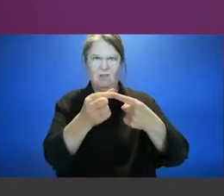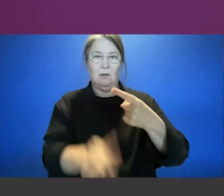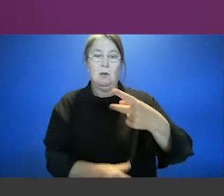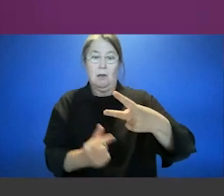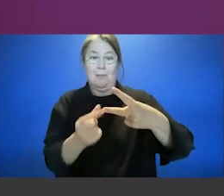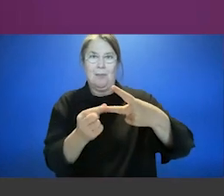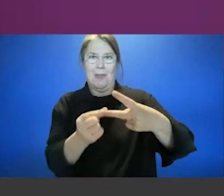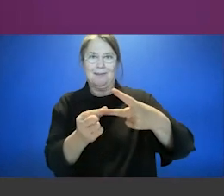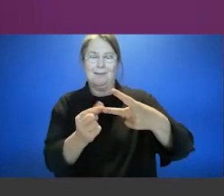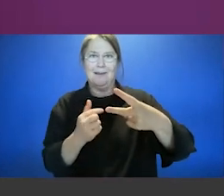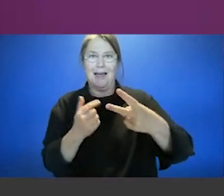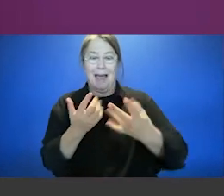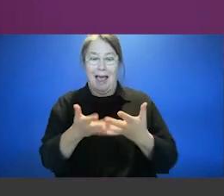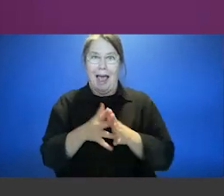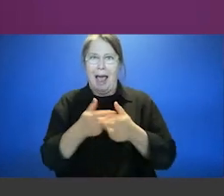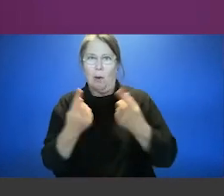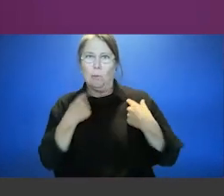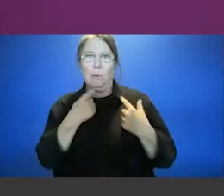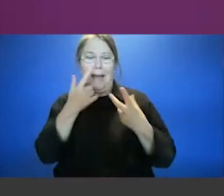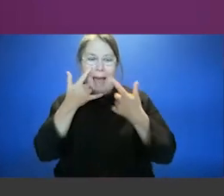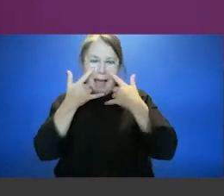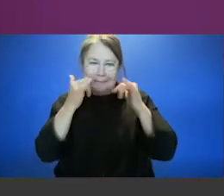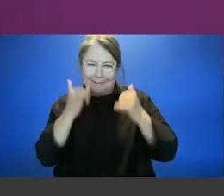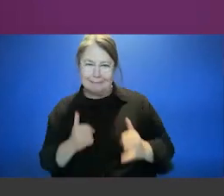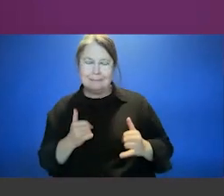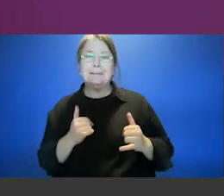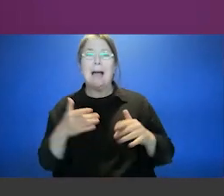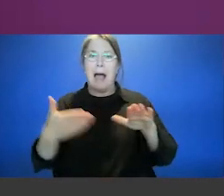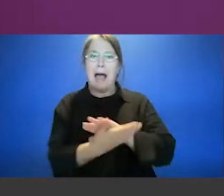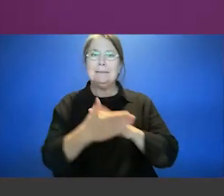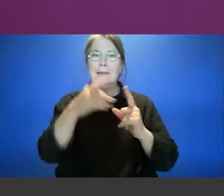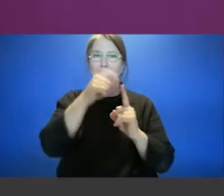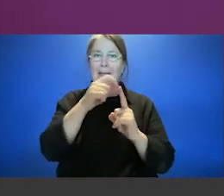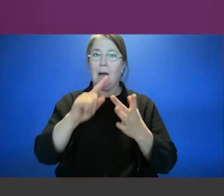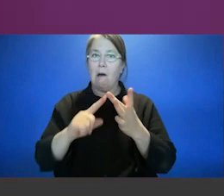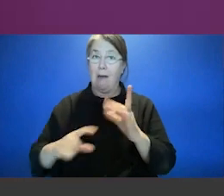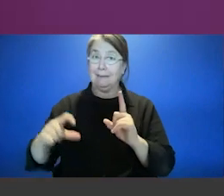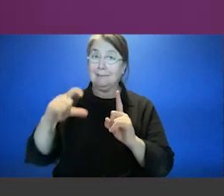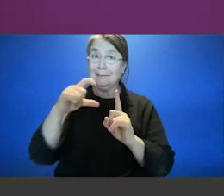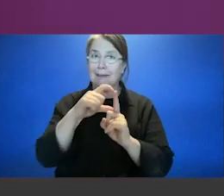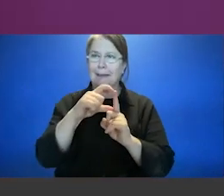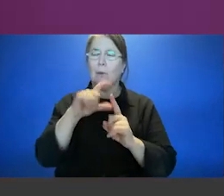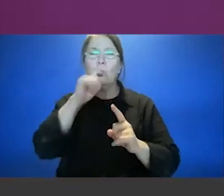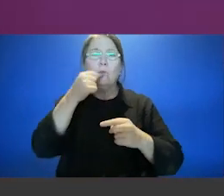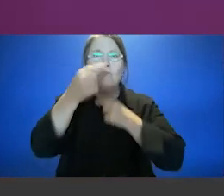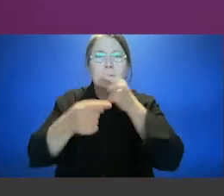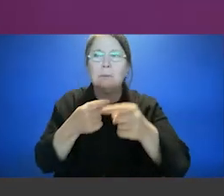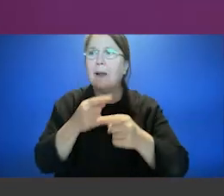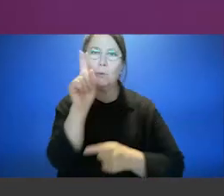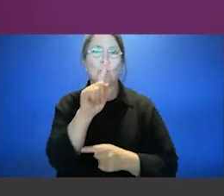the complaint in the public interest disclosure scheme. And when we do that, we'll talk about what protections apply